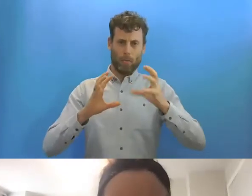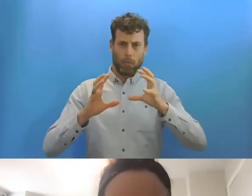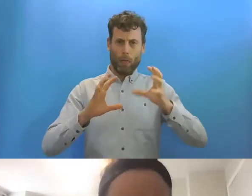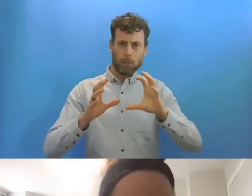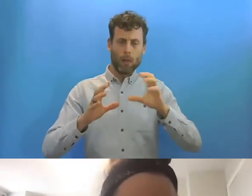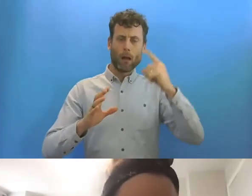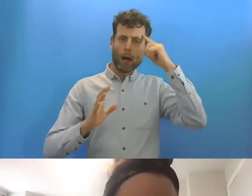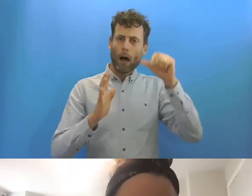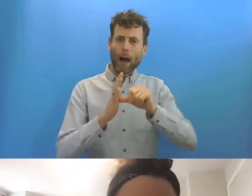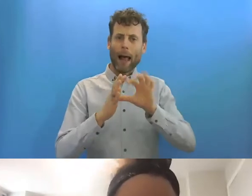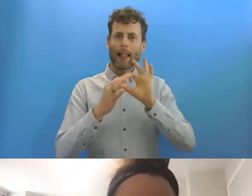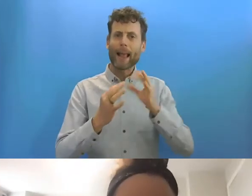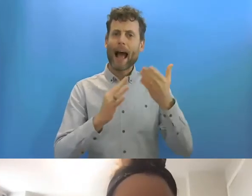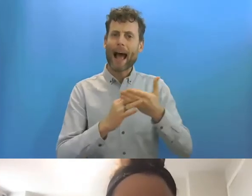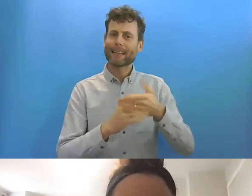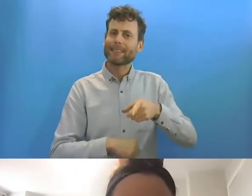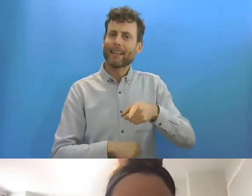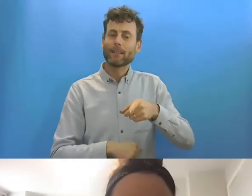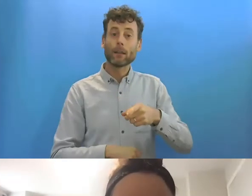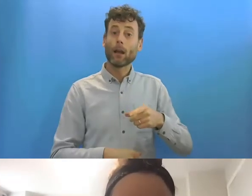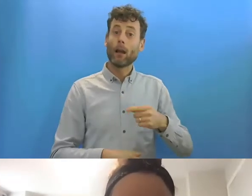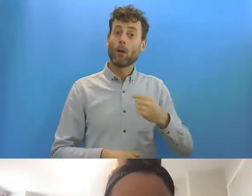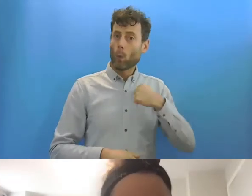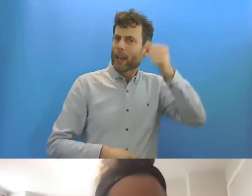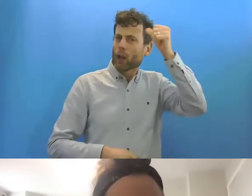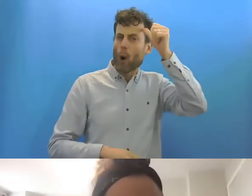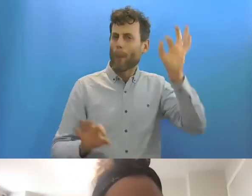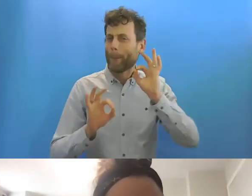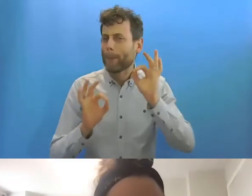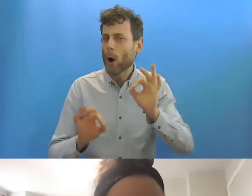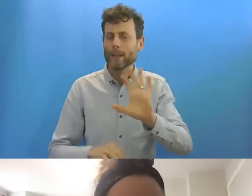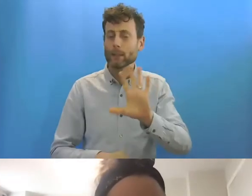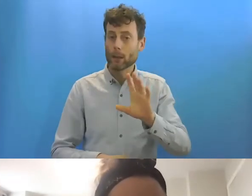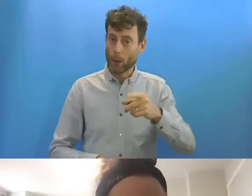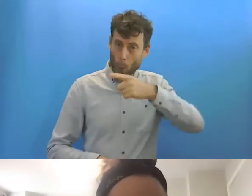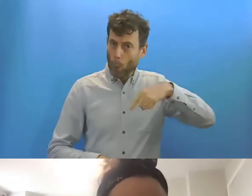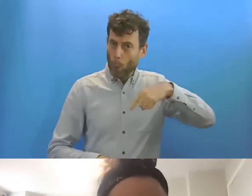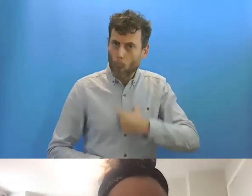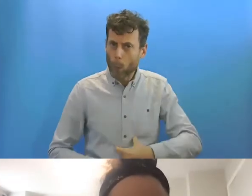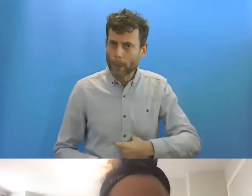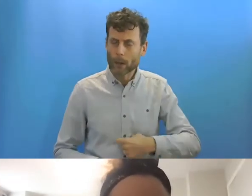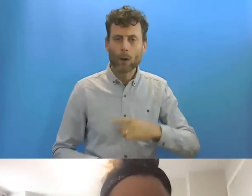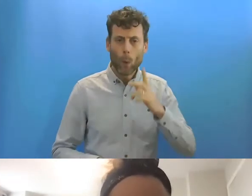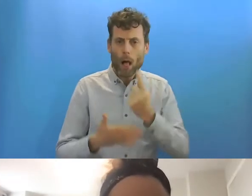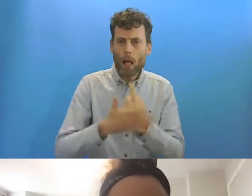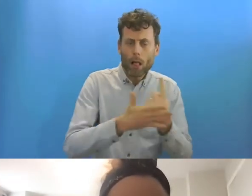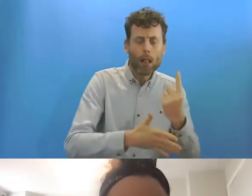access. And we may not get it right, but we're humans, and I think it's a really human focused